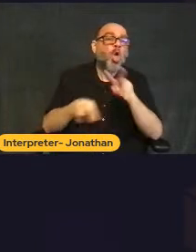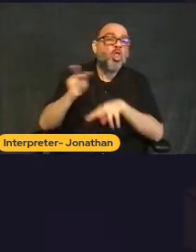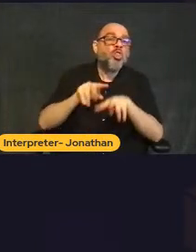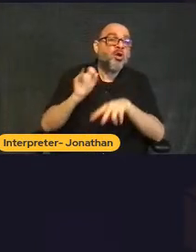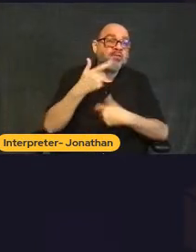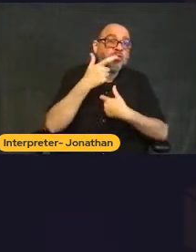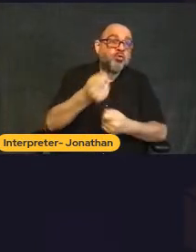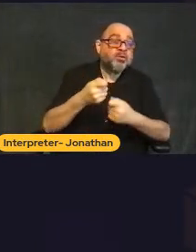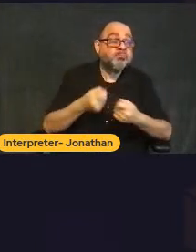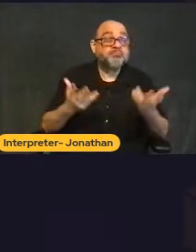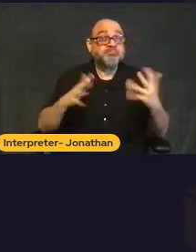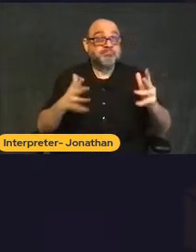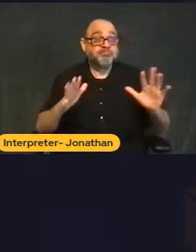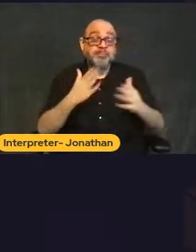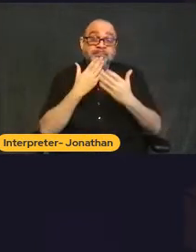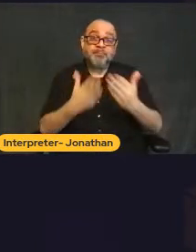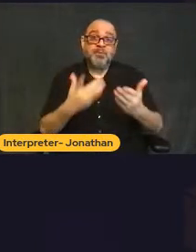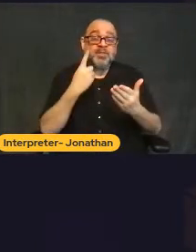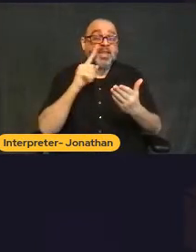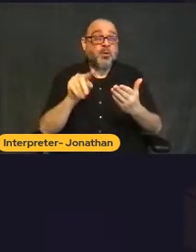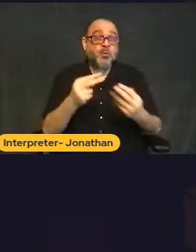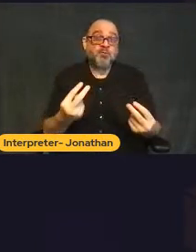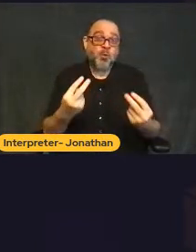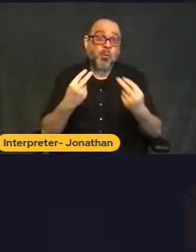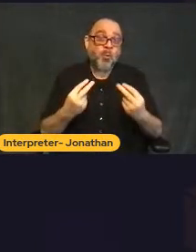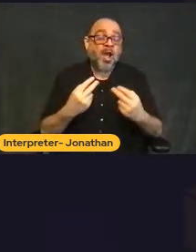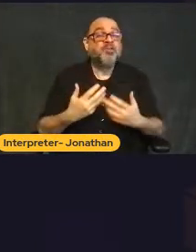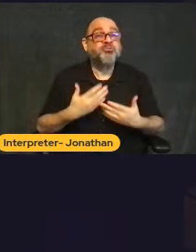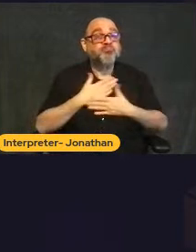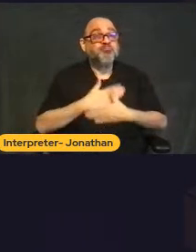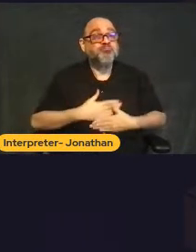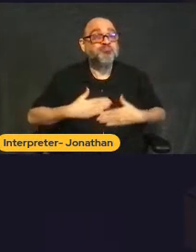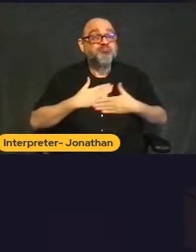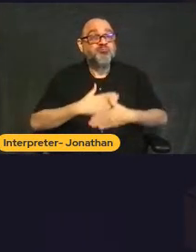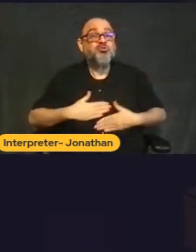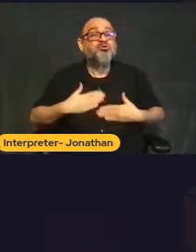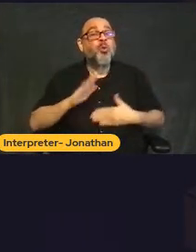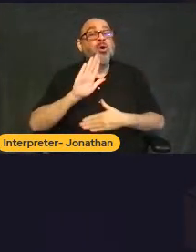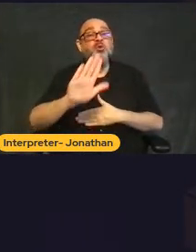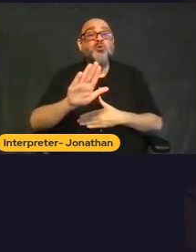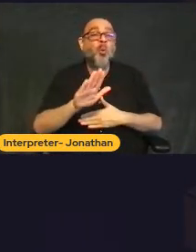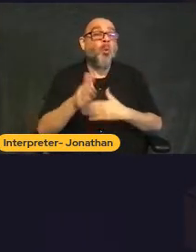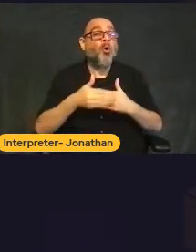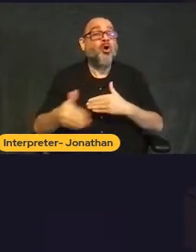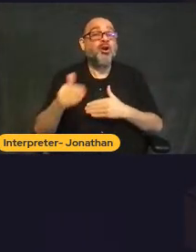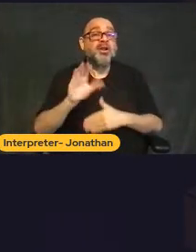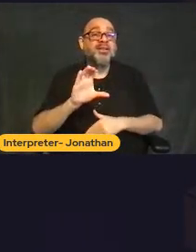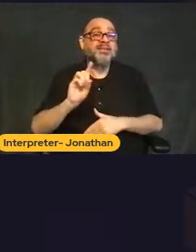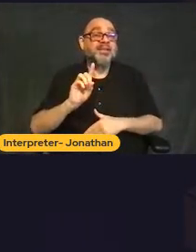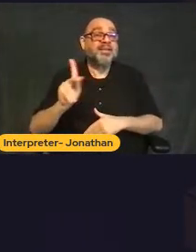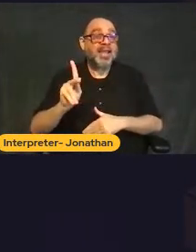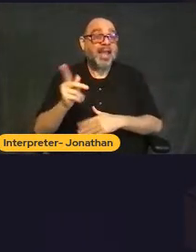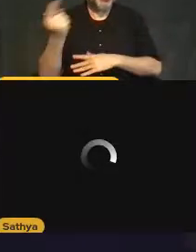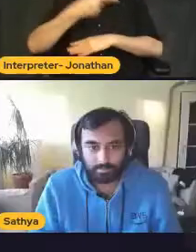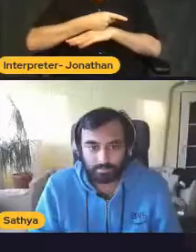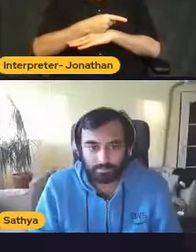Thank you for watching and enjoy your rest of your CDK day. Bye-bye.